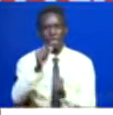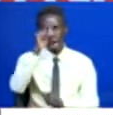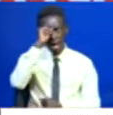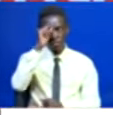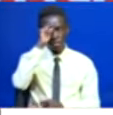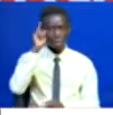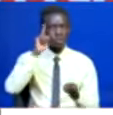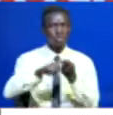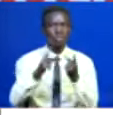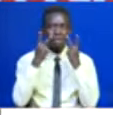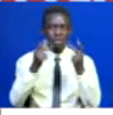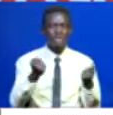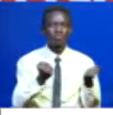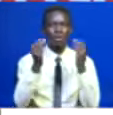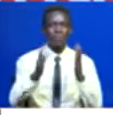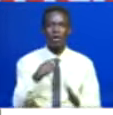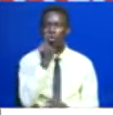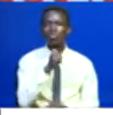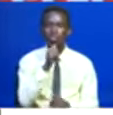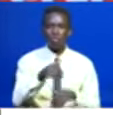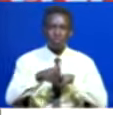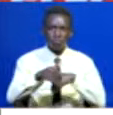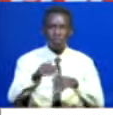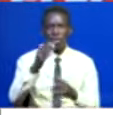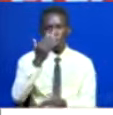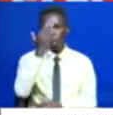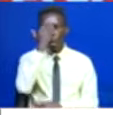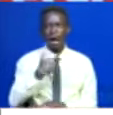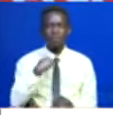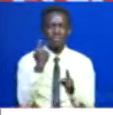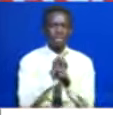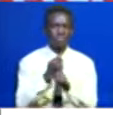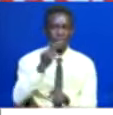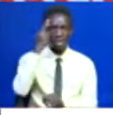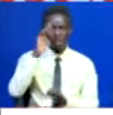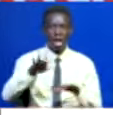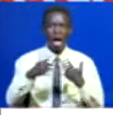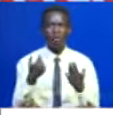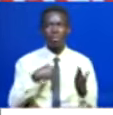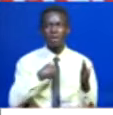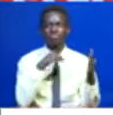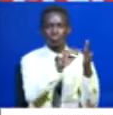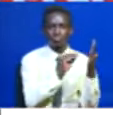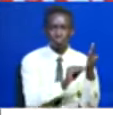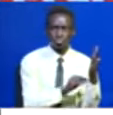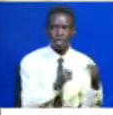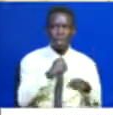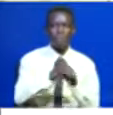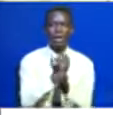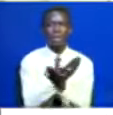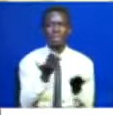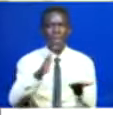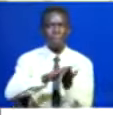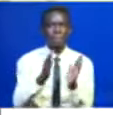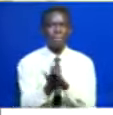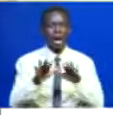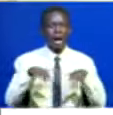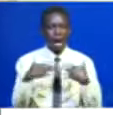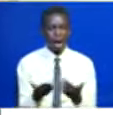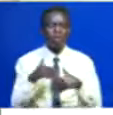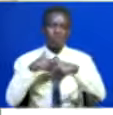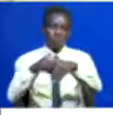drivers who are not compliant for some reason, whether how we could shepherd them into becoming compliant. Elsewhere,